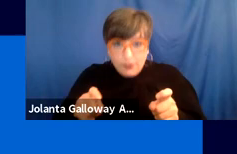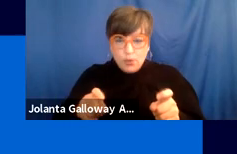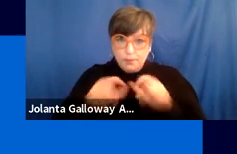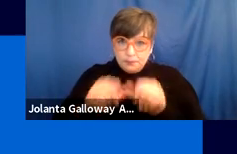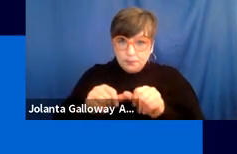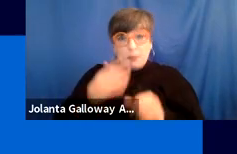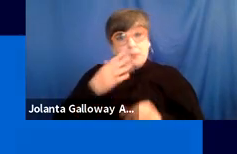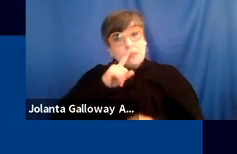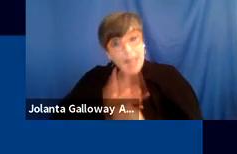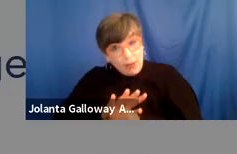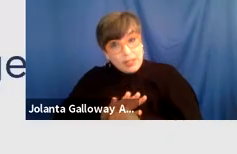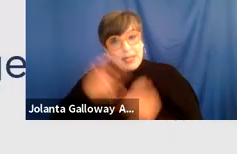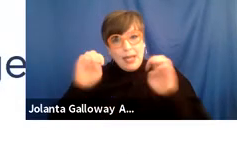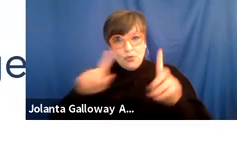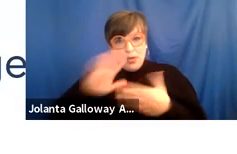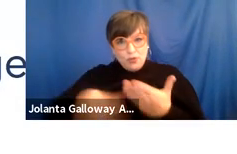students.